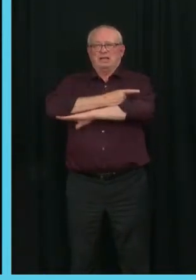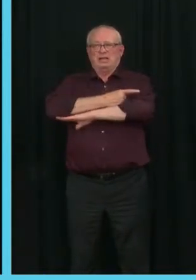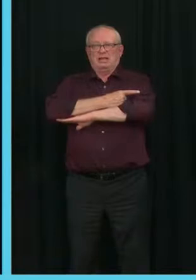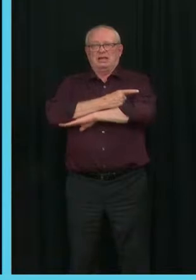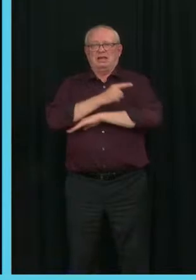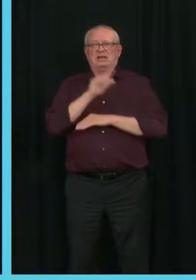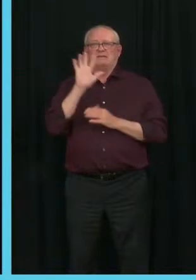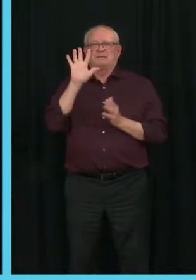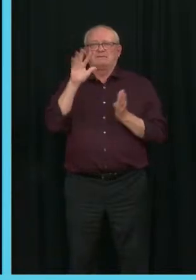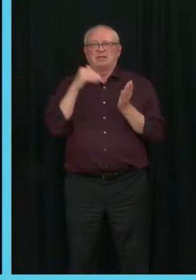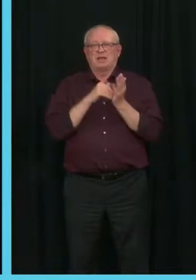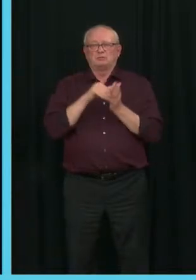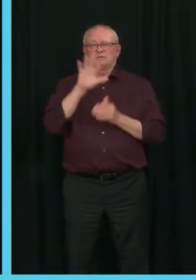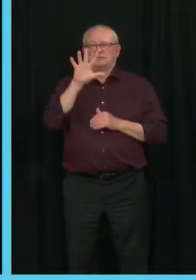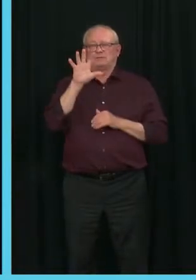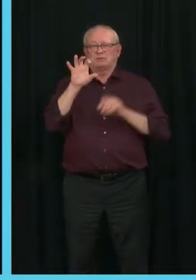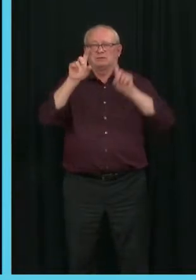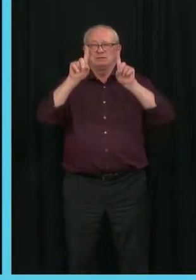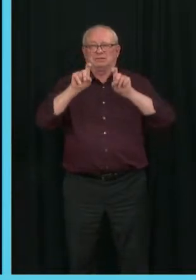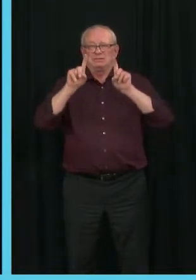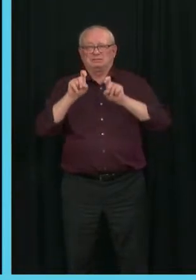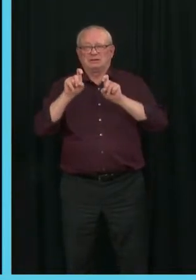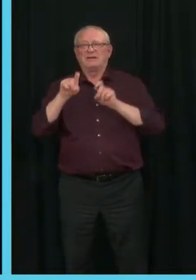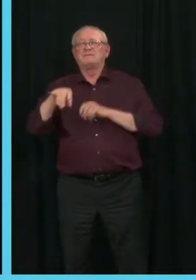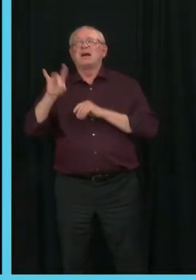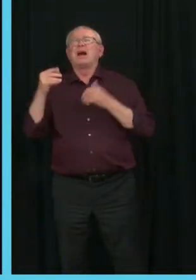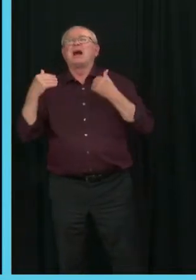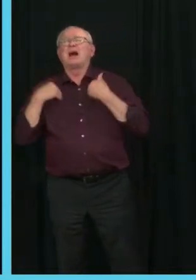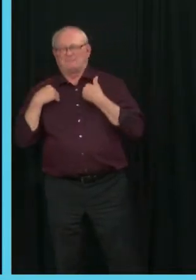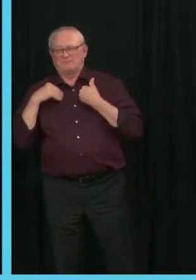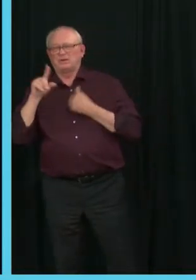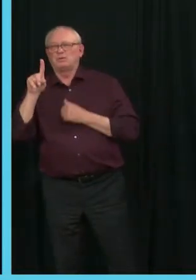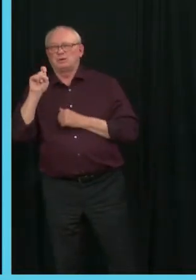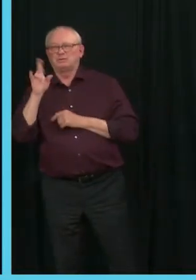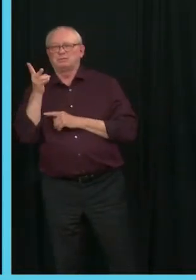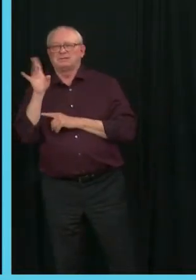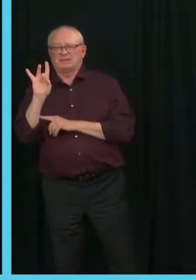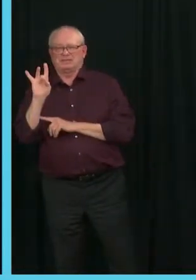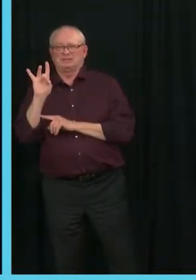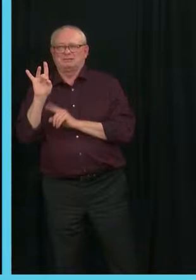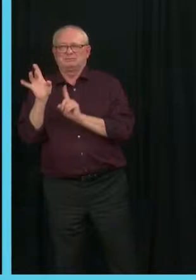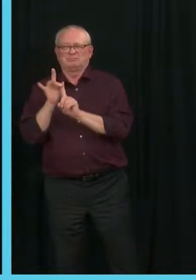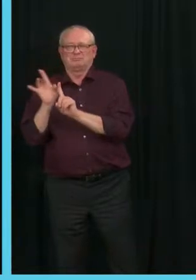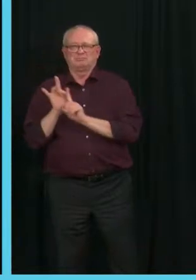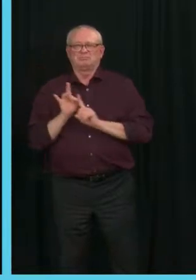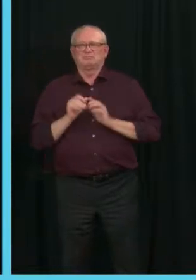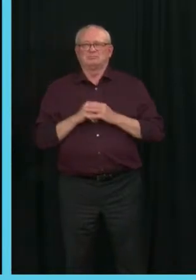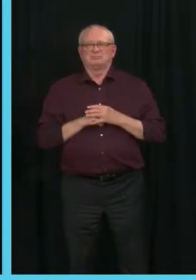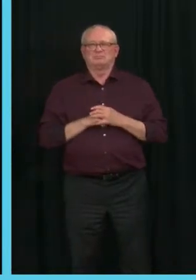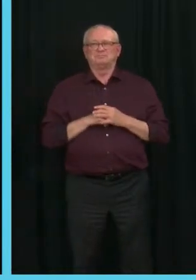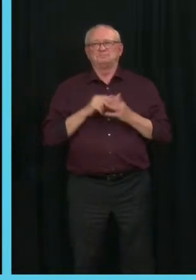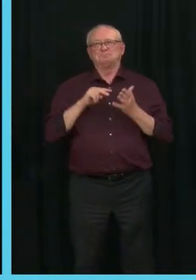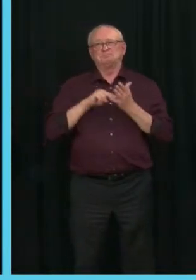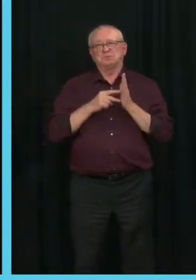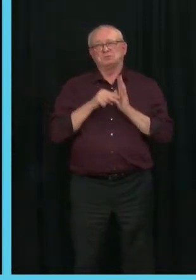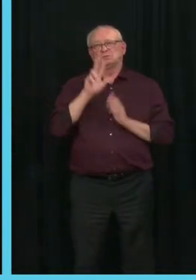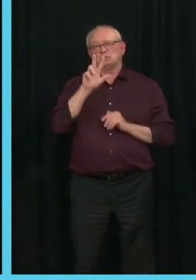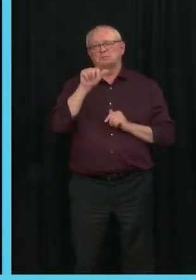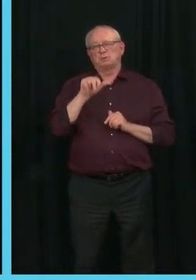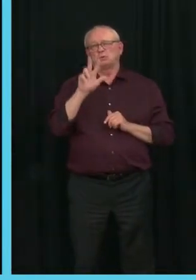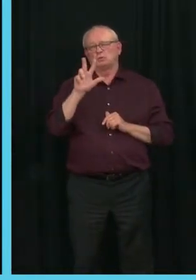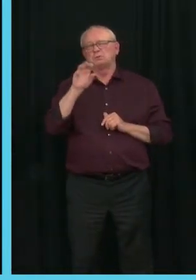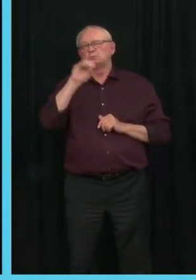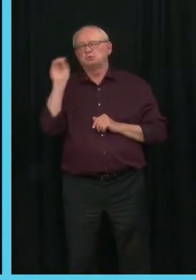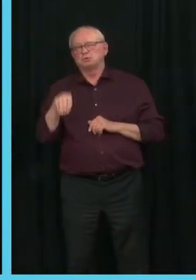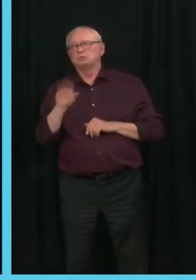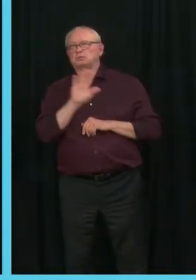of COVID-19 and completed about 5,500 tests. Our positivity rate was about